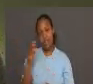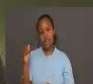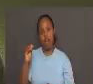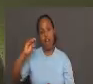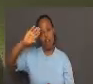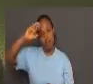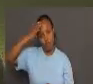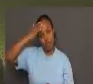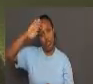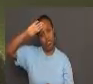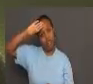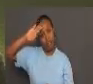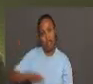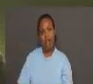Australia.